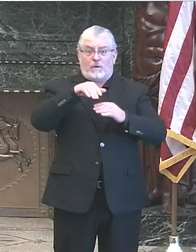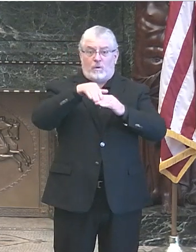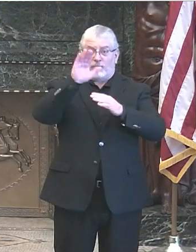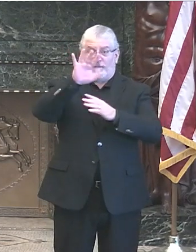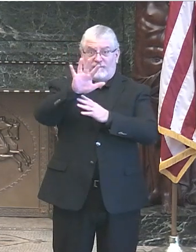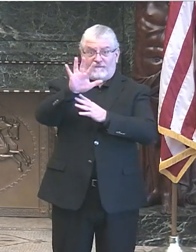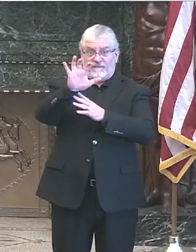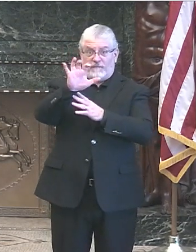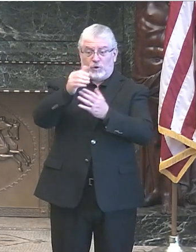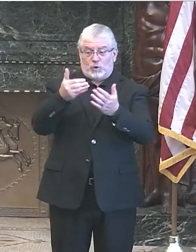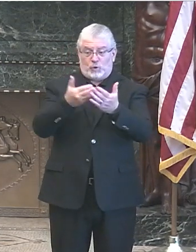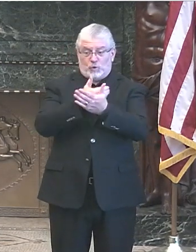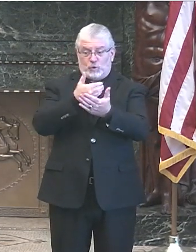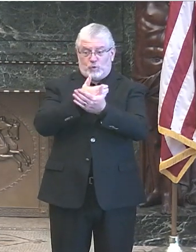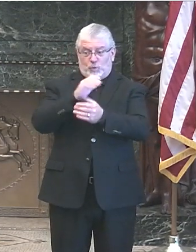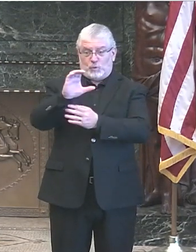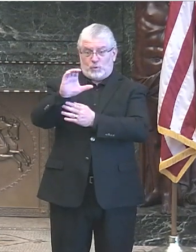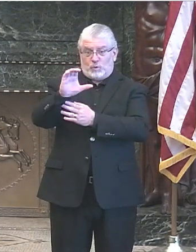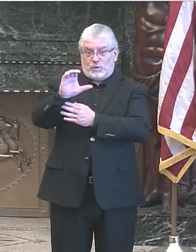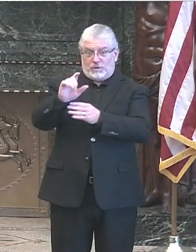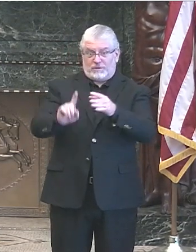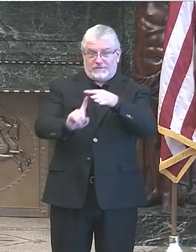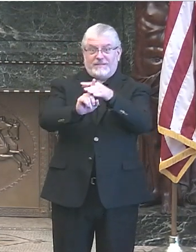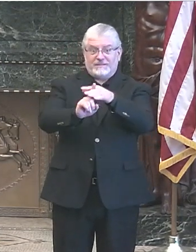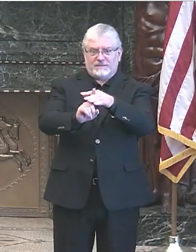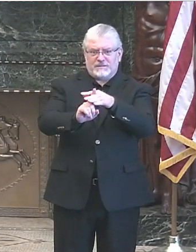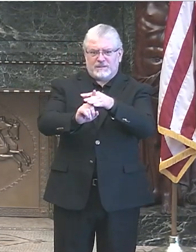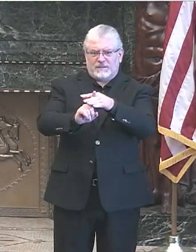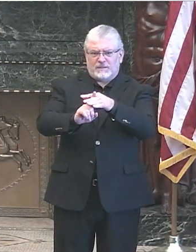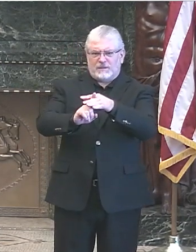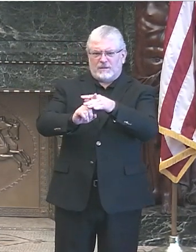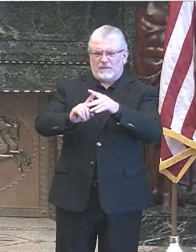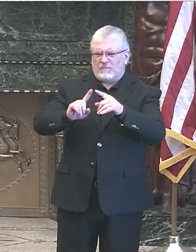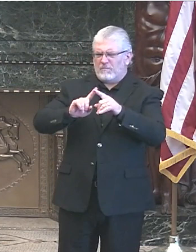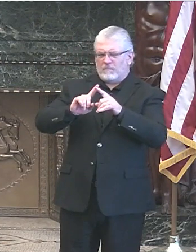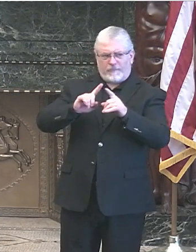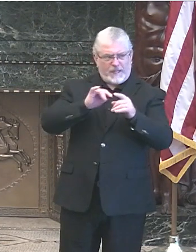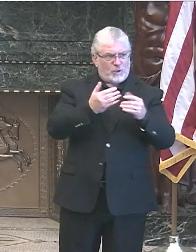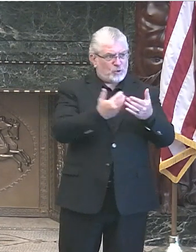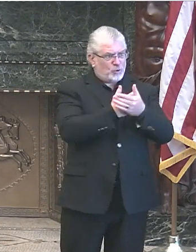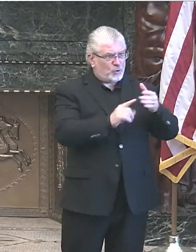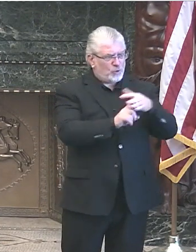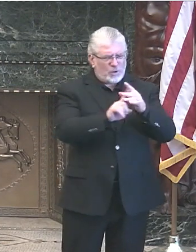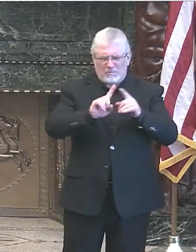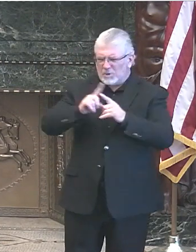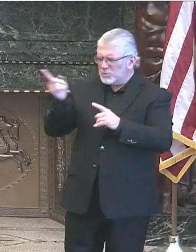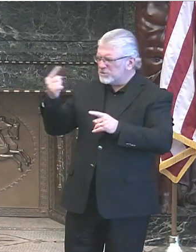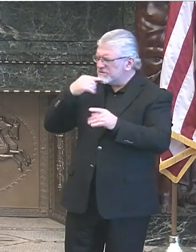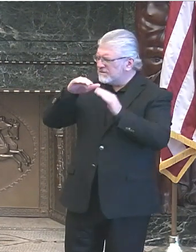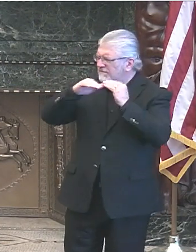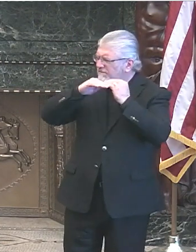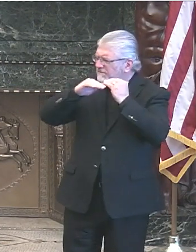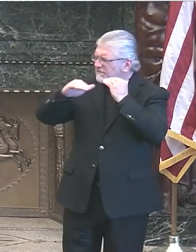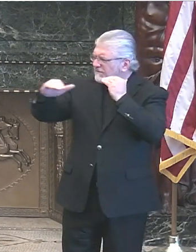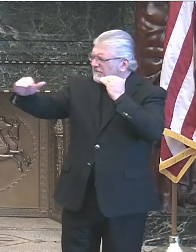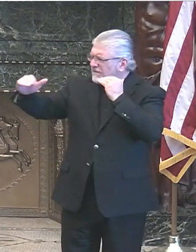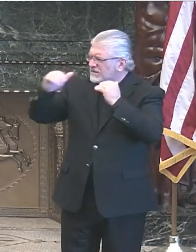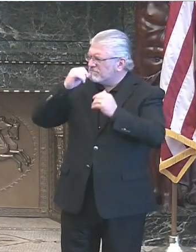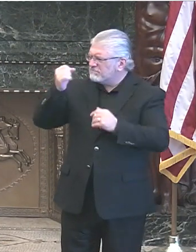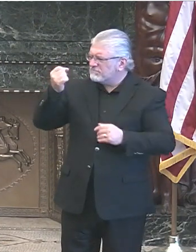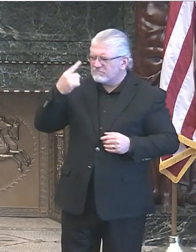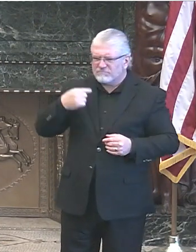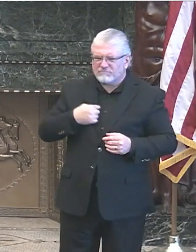few days. What is different? Why do you see hopeful signs? That's exactly it. So that